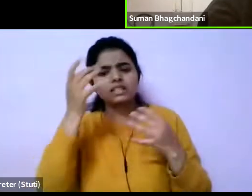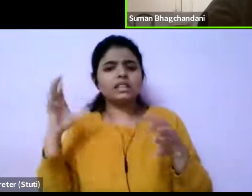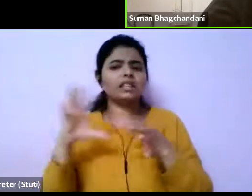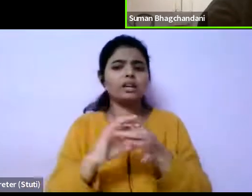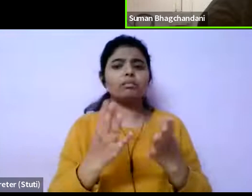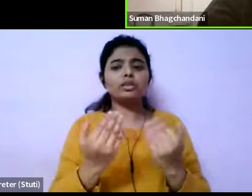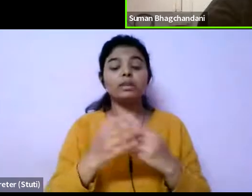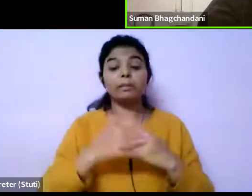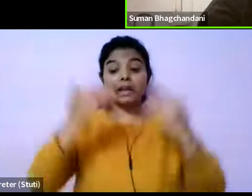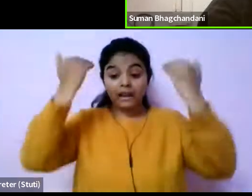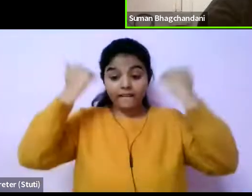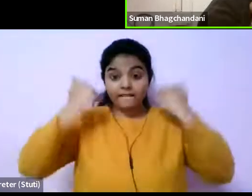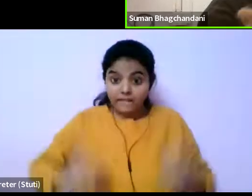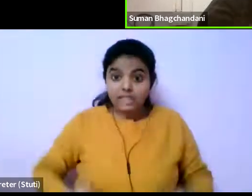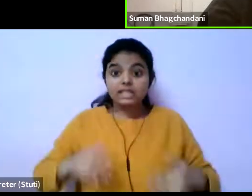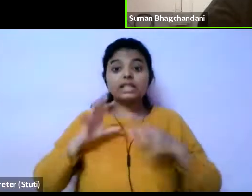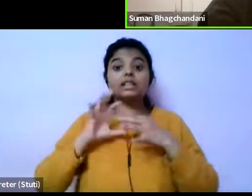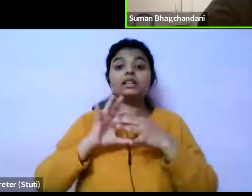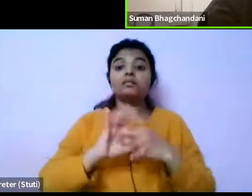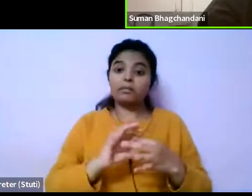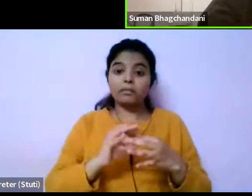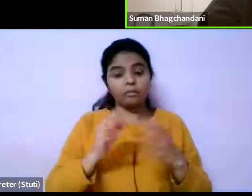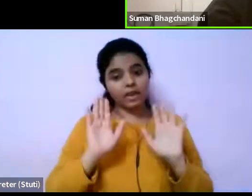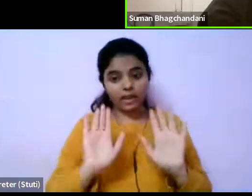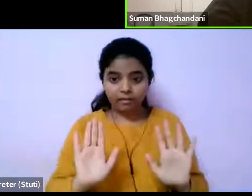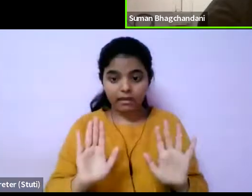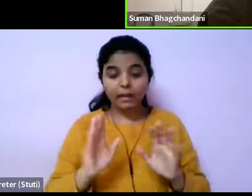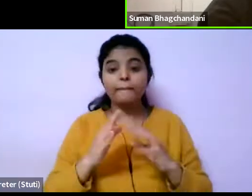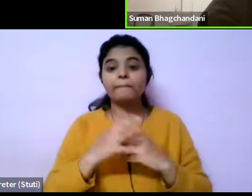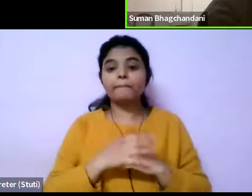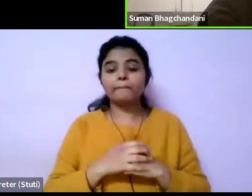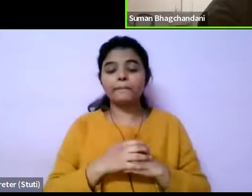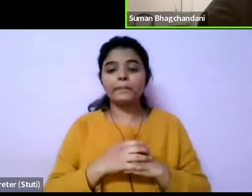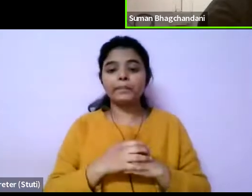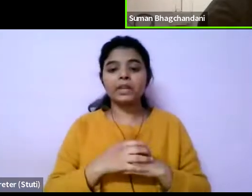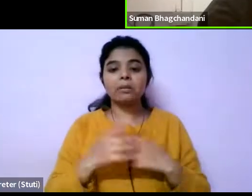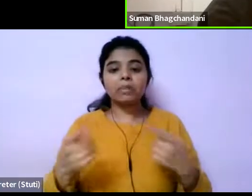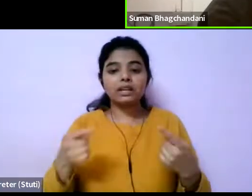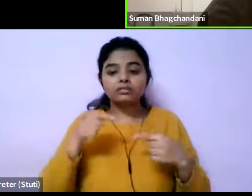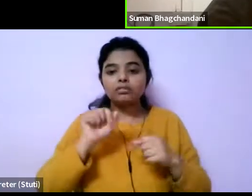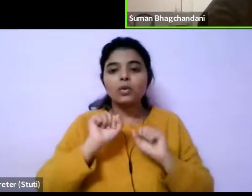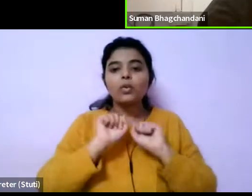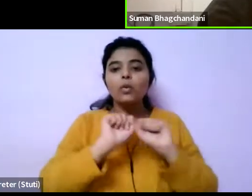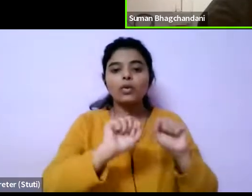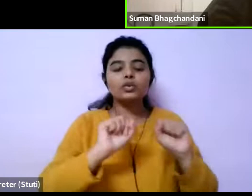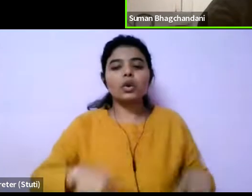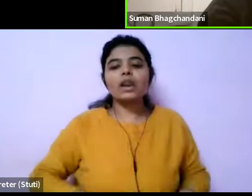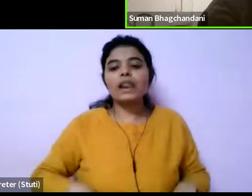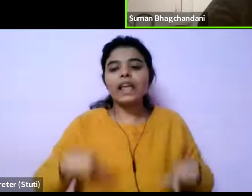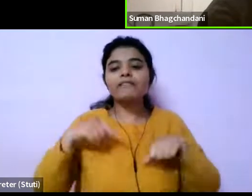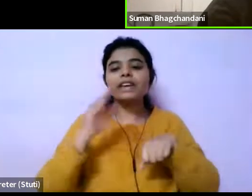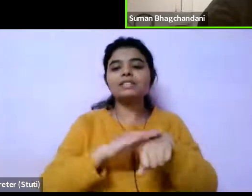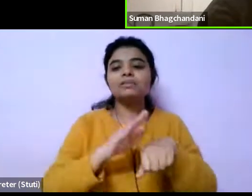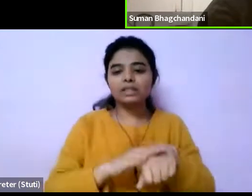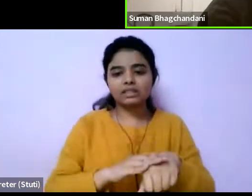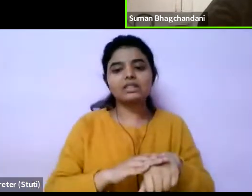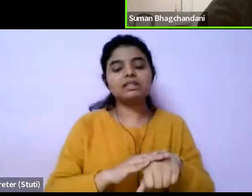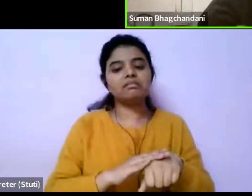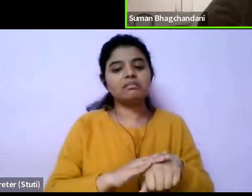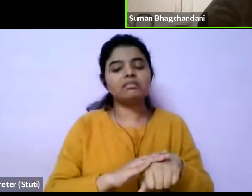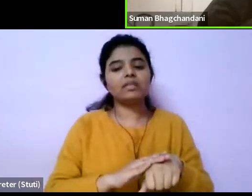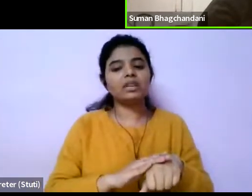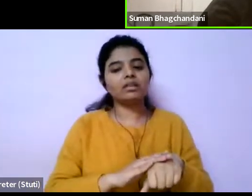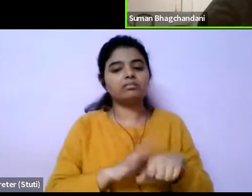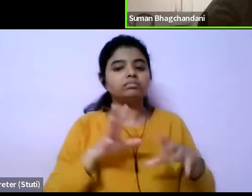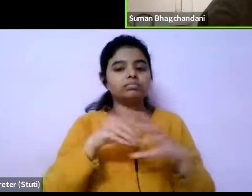limited to physically articulating the narrative, rather than exposing the lived individual experience of it. Consequently, the scope